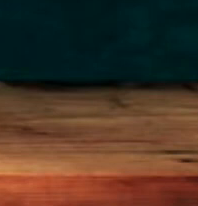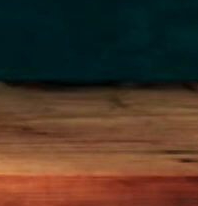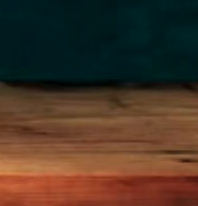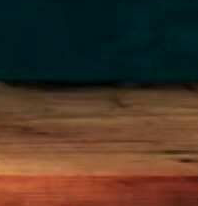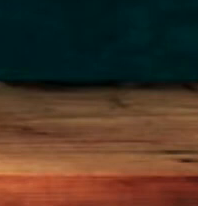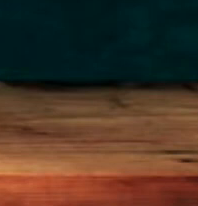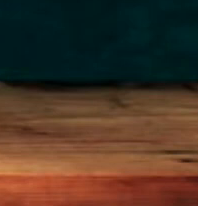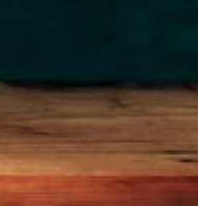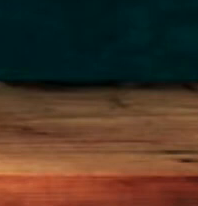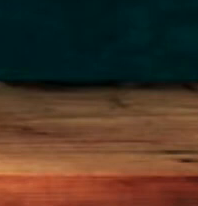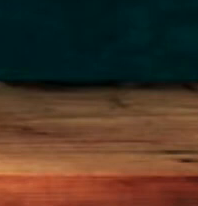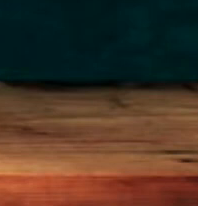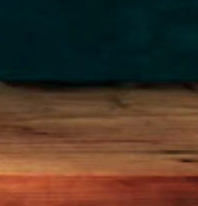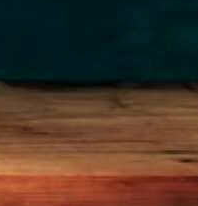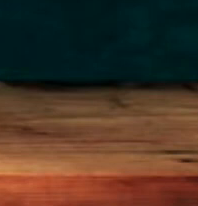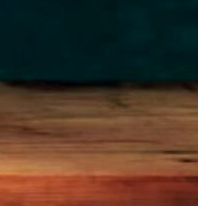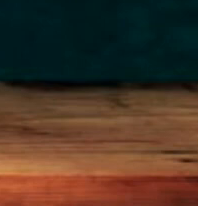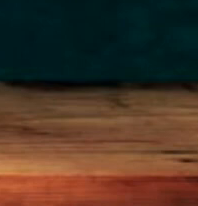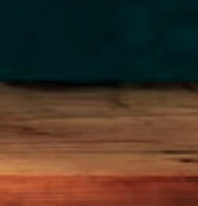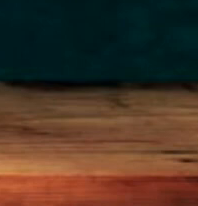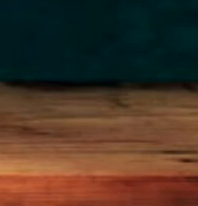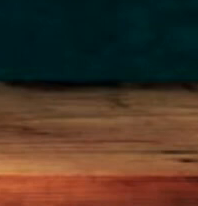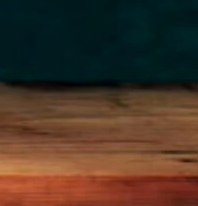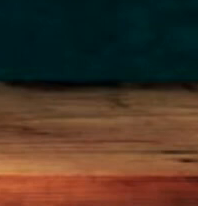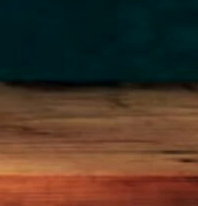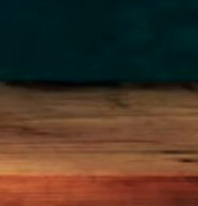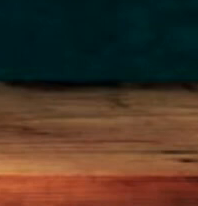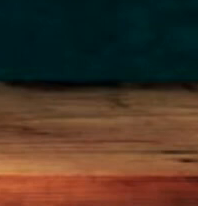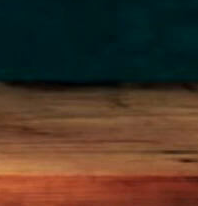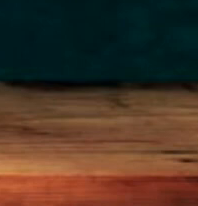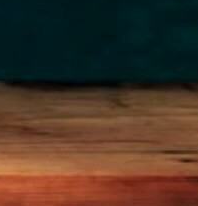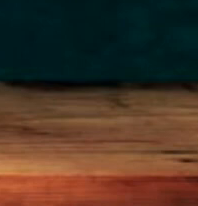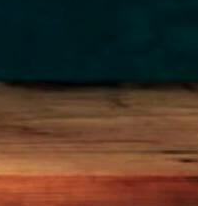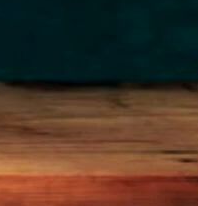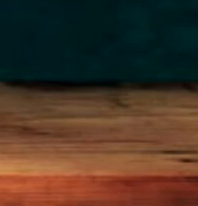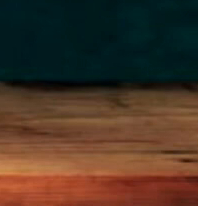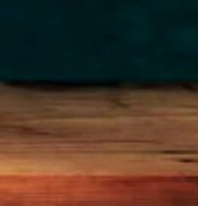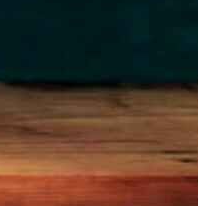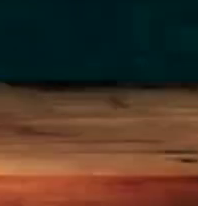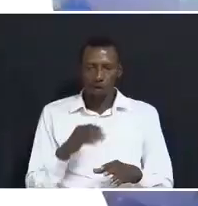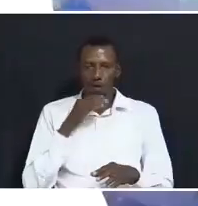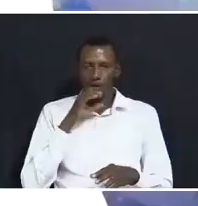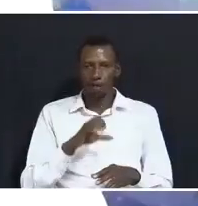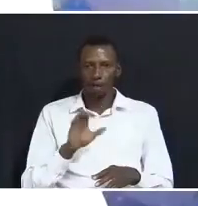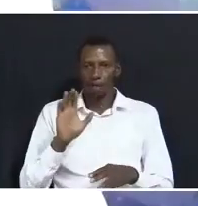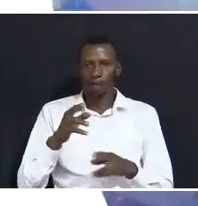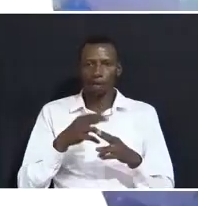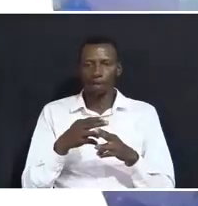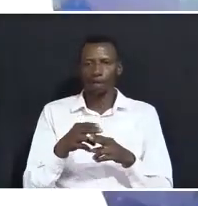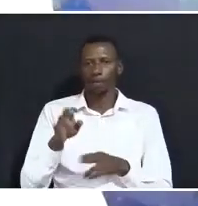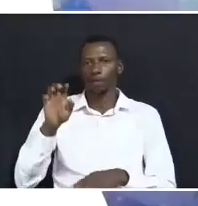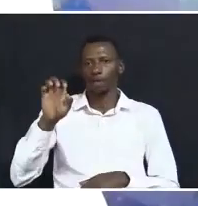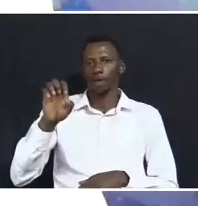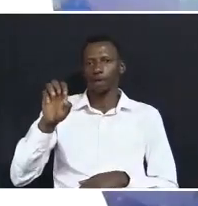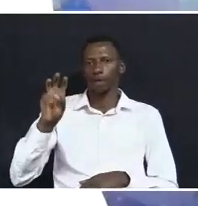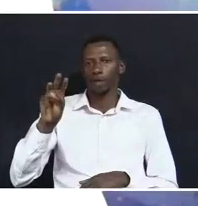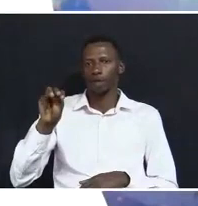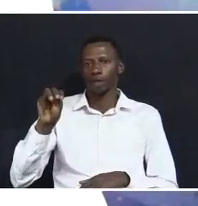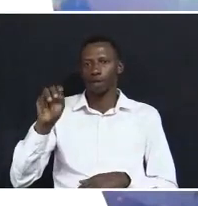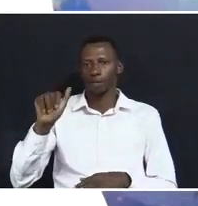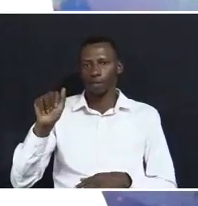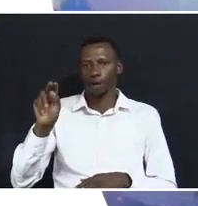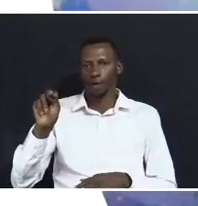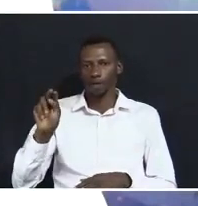virgin shall conceive and bear a son, and shall call his name Emmanuel. Is this not what you find